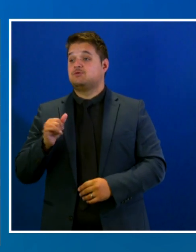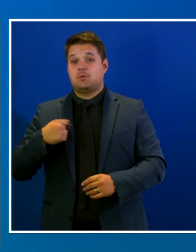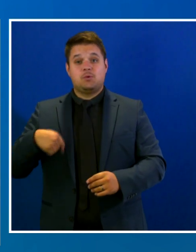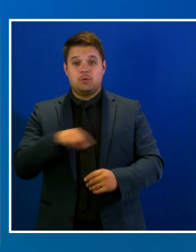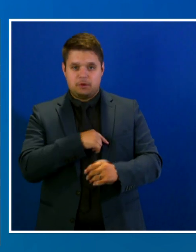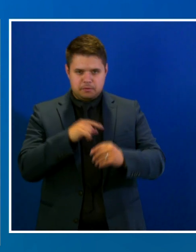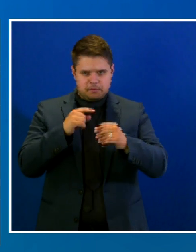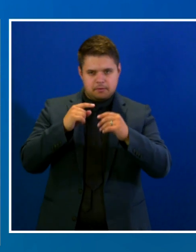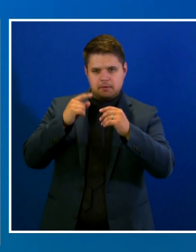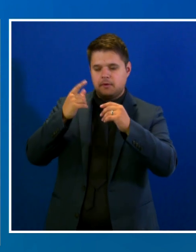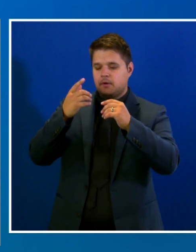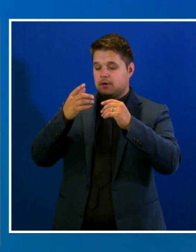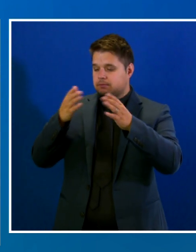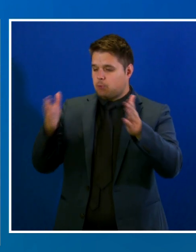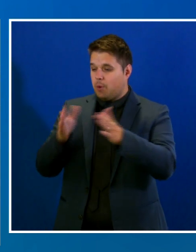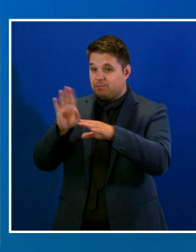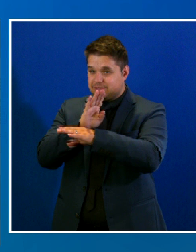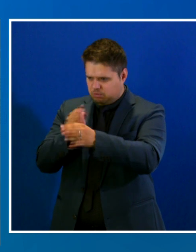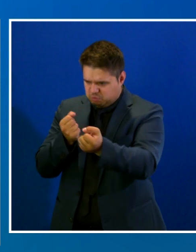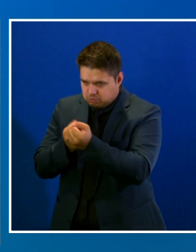The program will provide